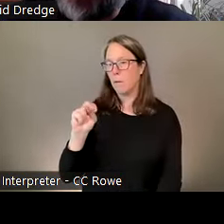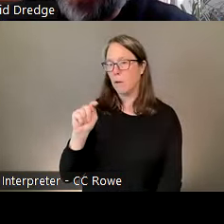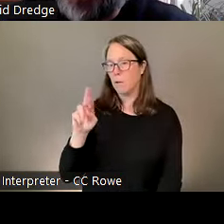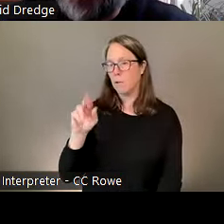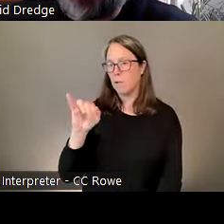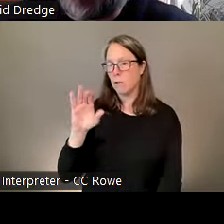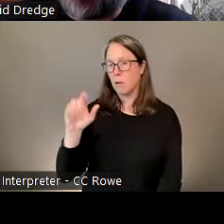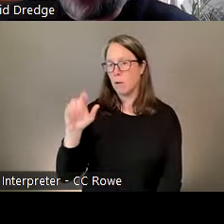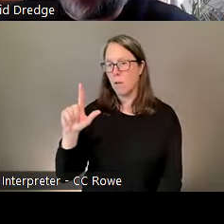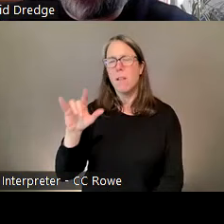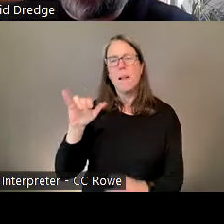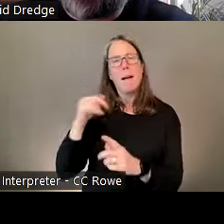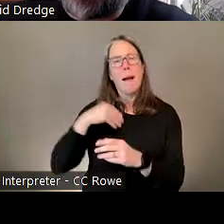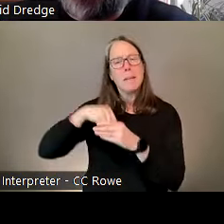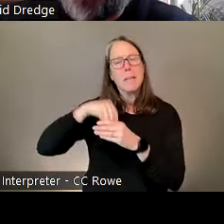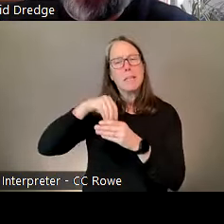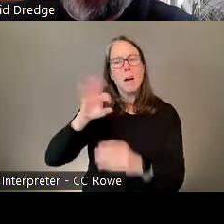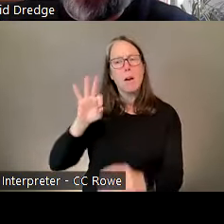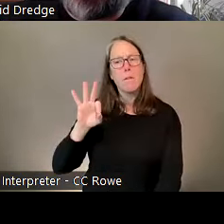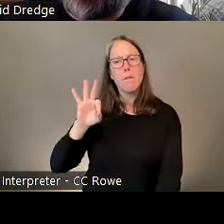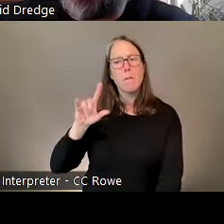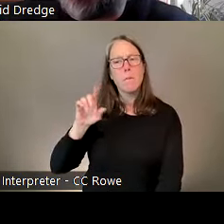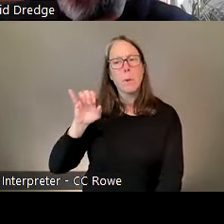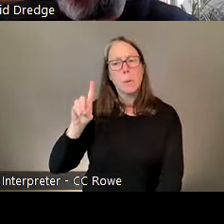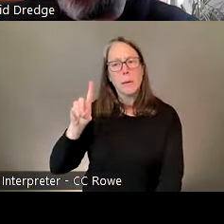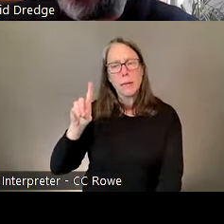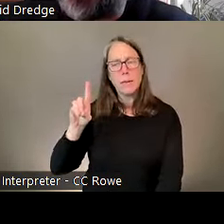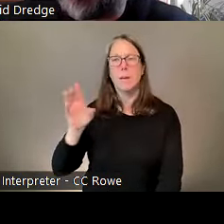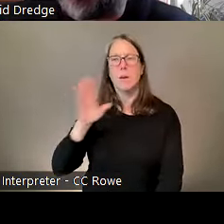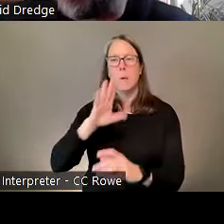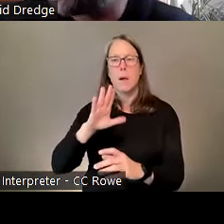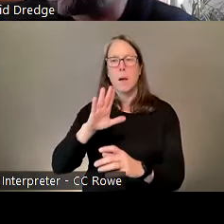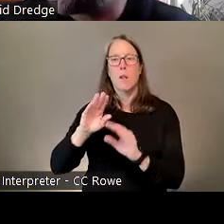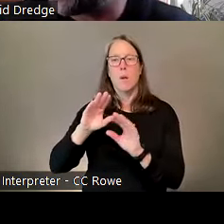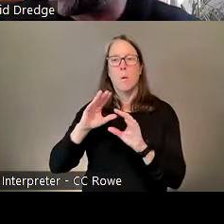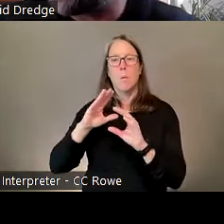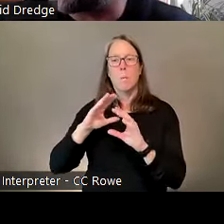fluid-filled spaces that cushion the brain and circulate some